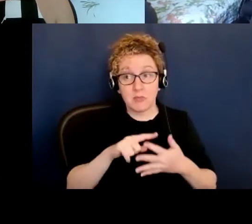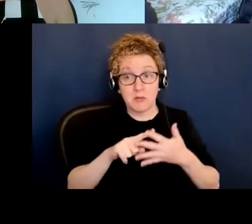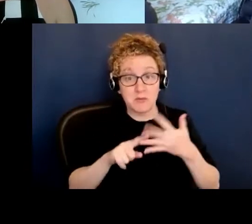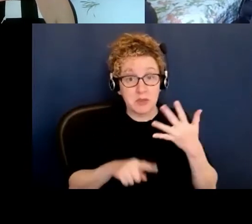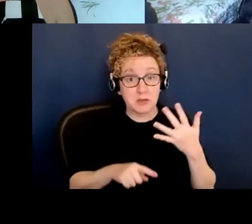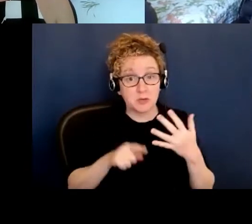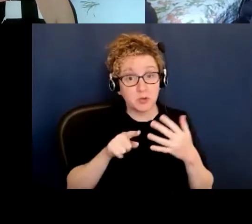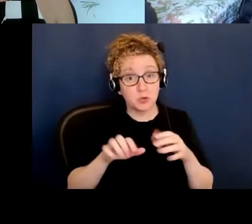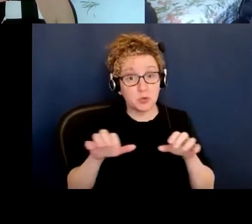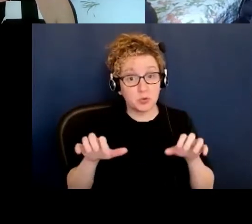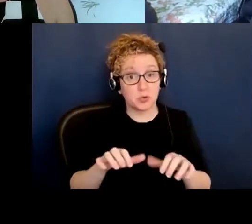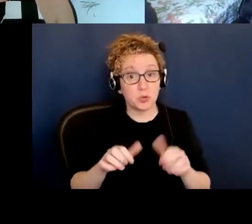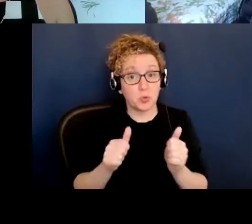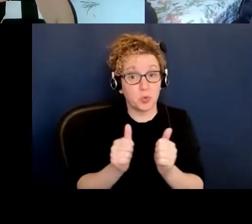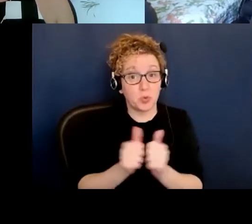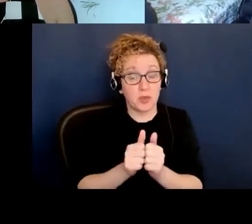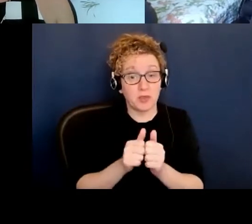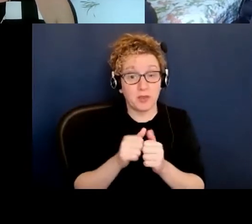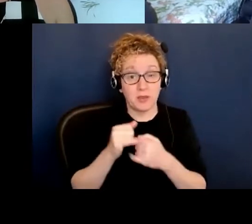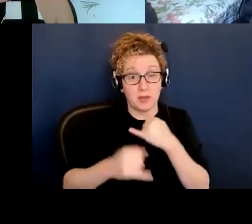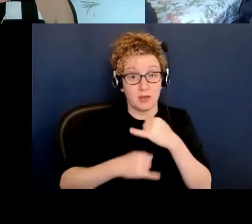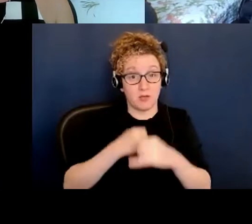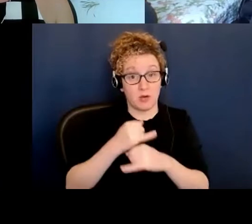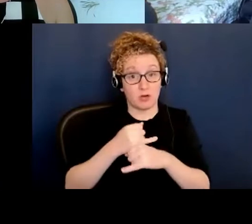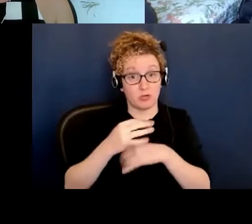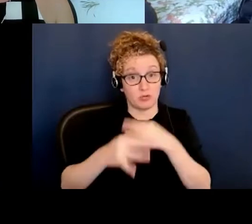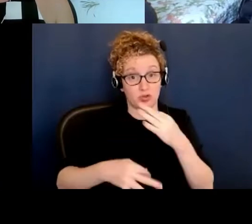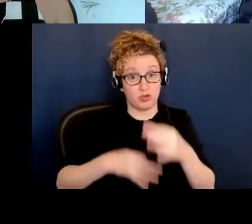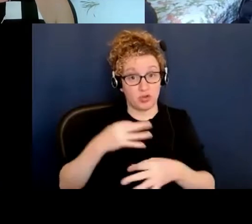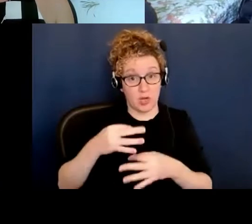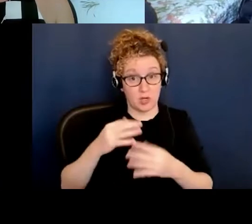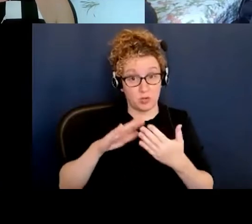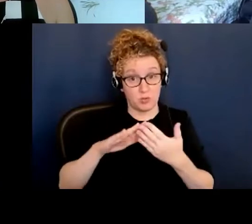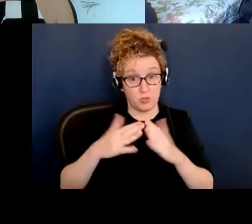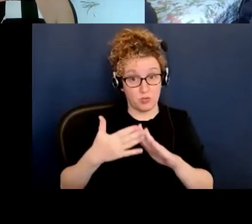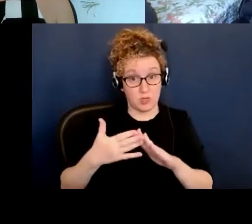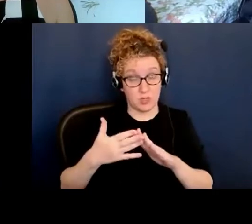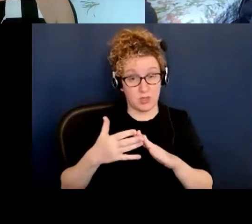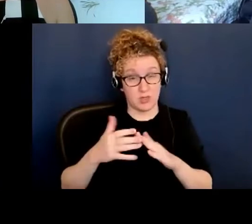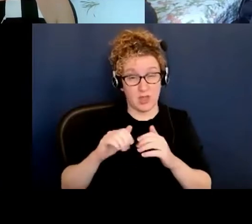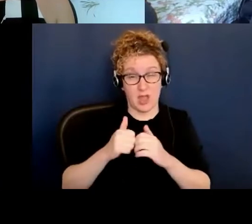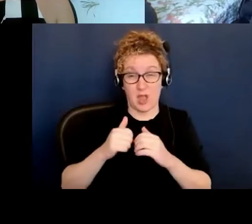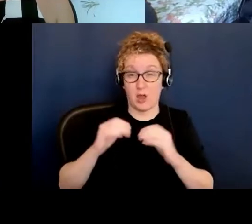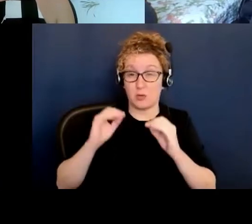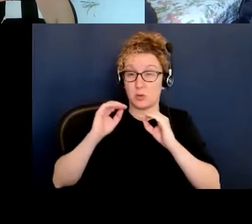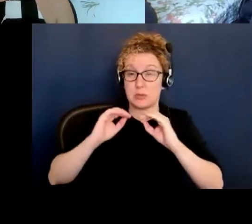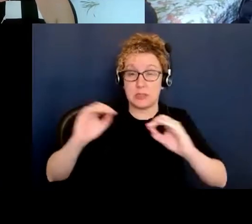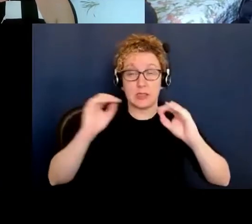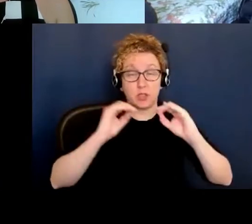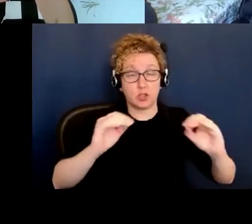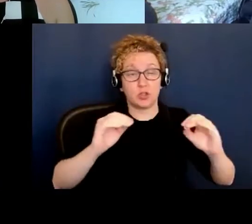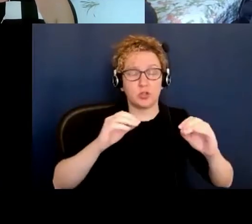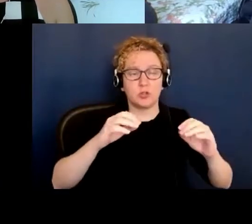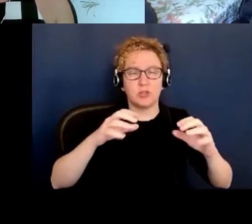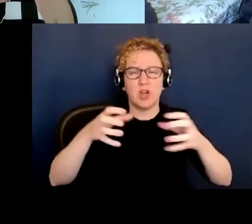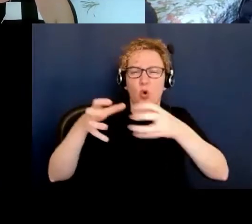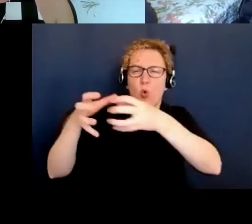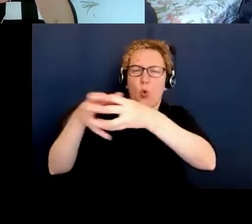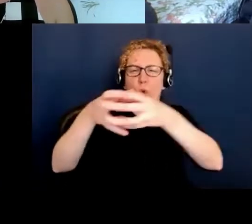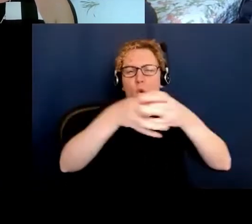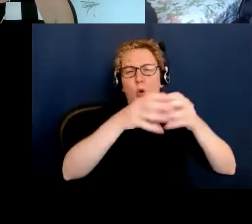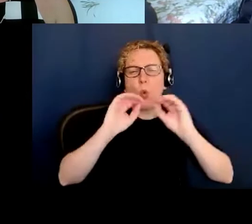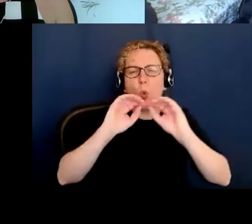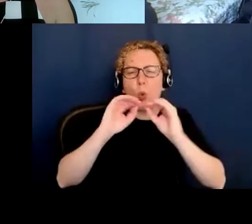do with the international exchange community in helping them do a better job of including